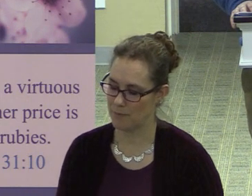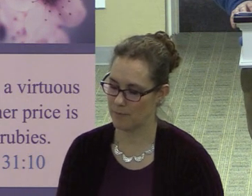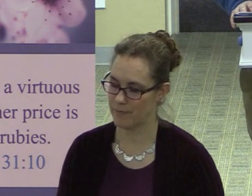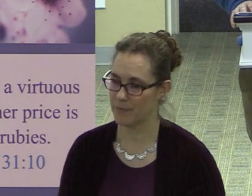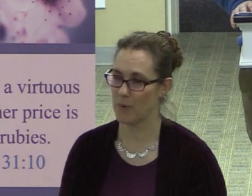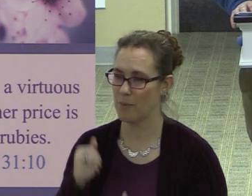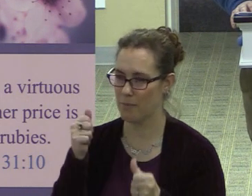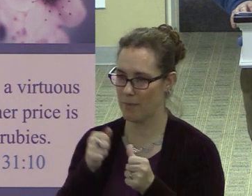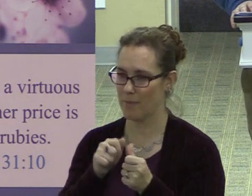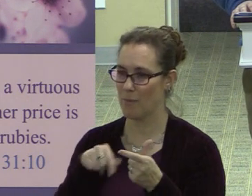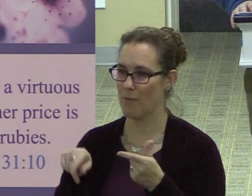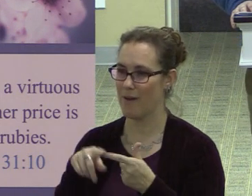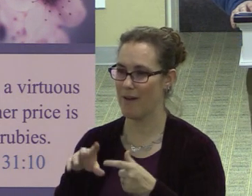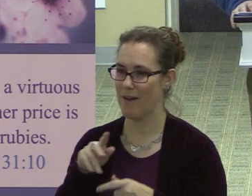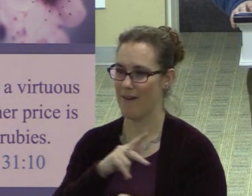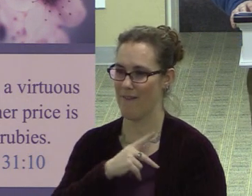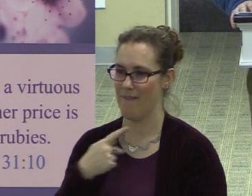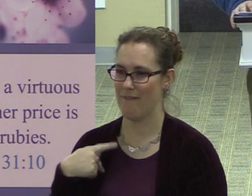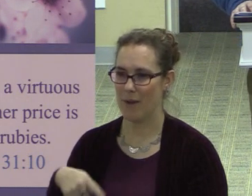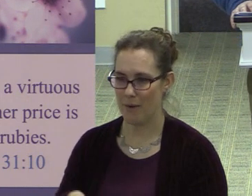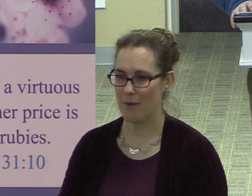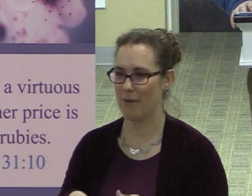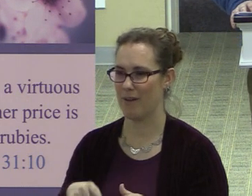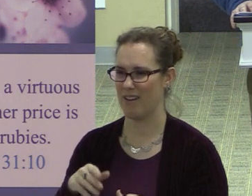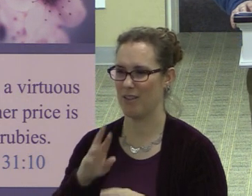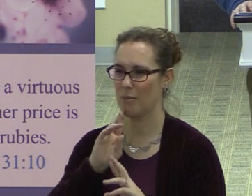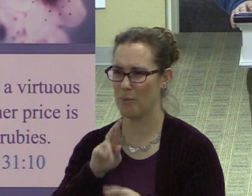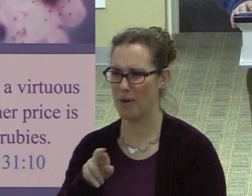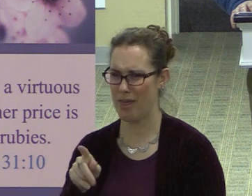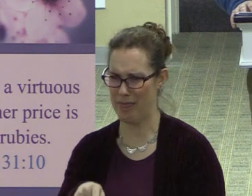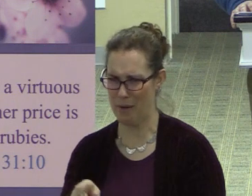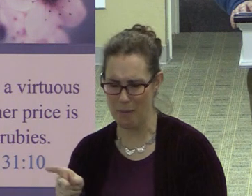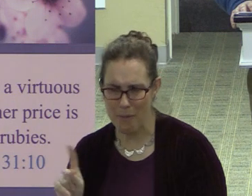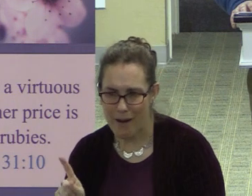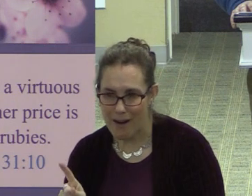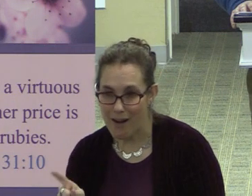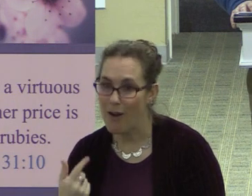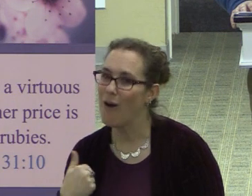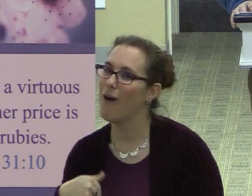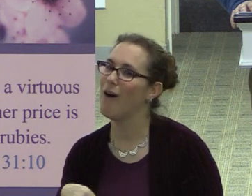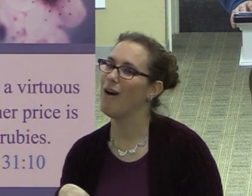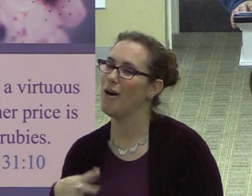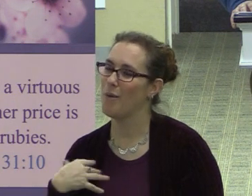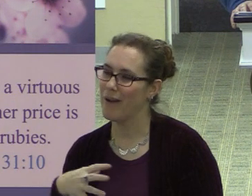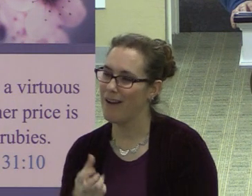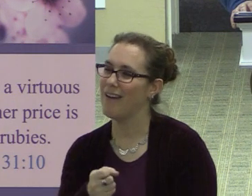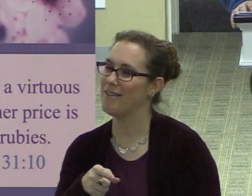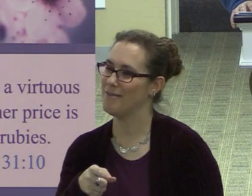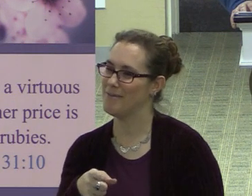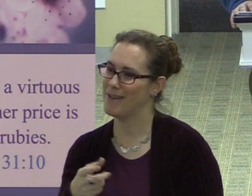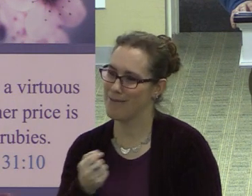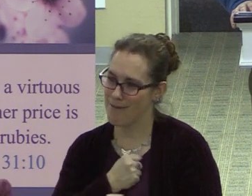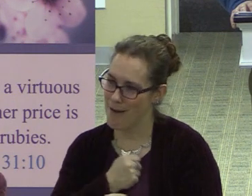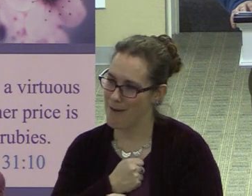Remember, when Pharaoh got the report, they're where? Oh, we got them. Get the army.